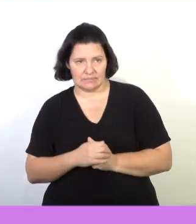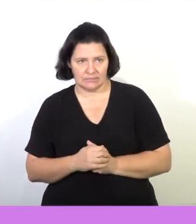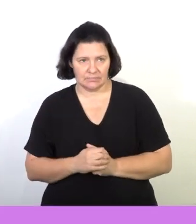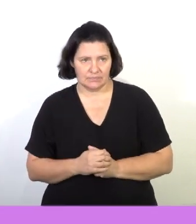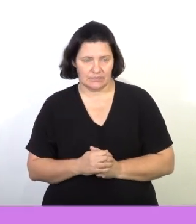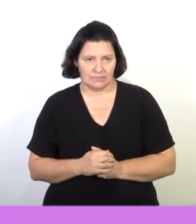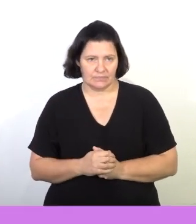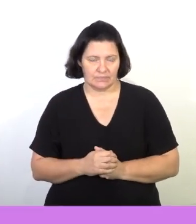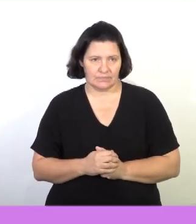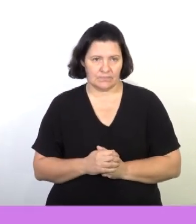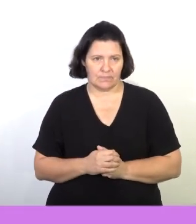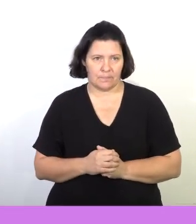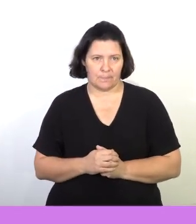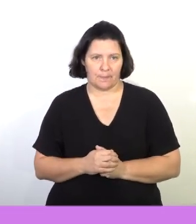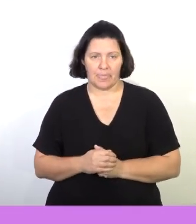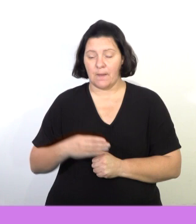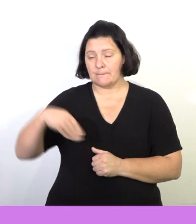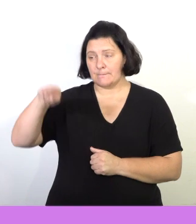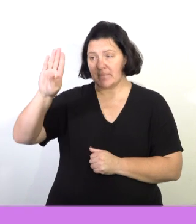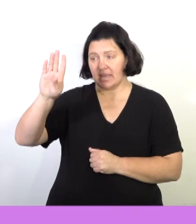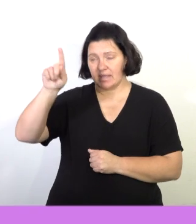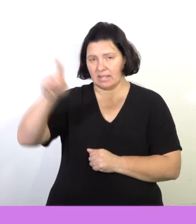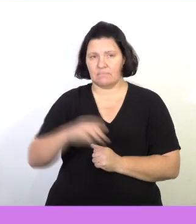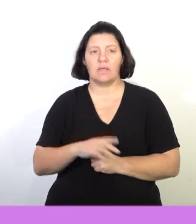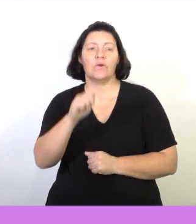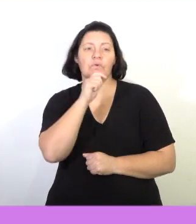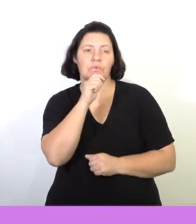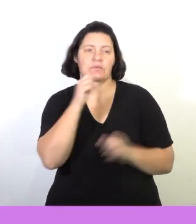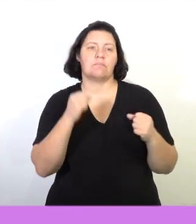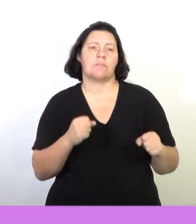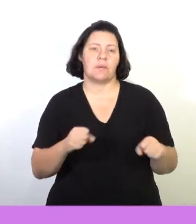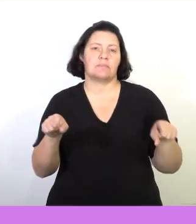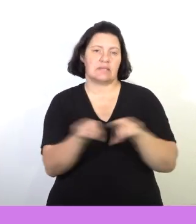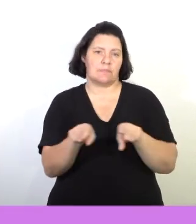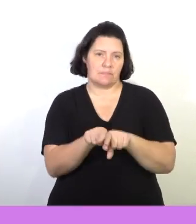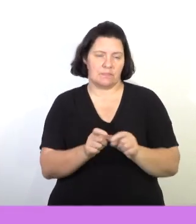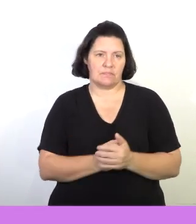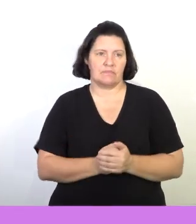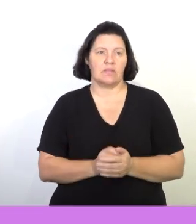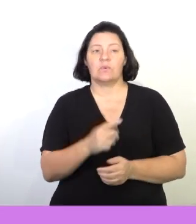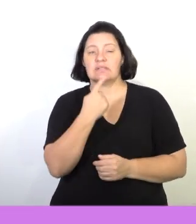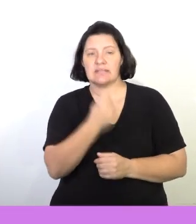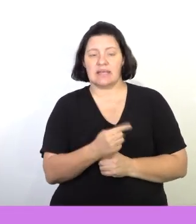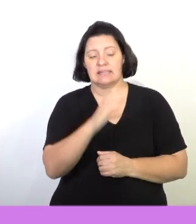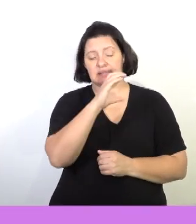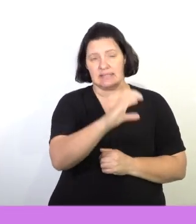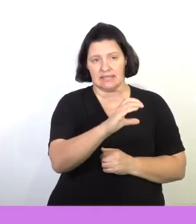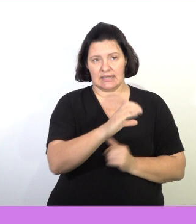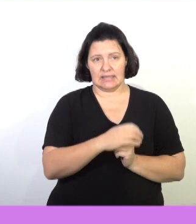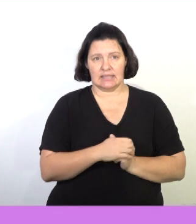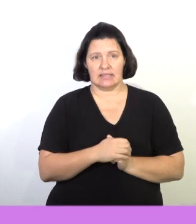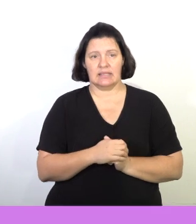740 rands. So let's calculate B. We're going to use the same formula again. So we